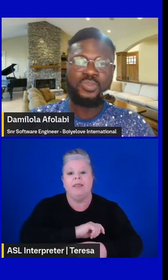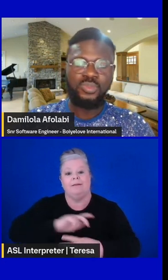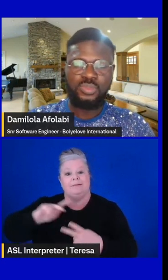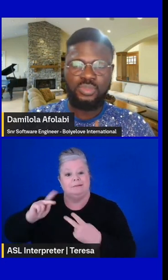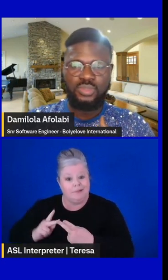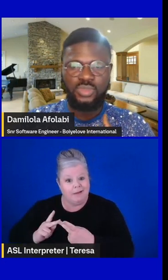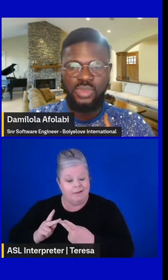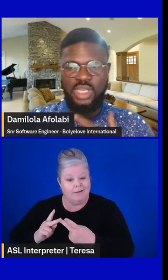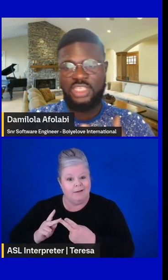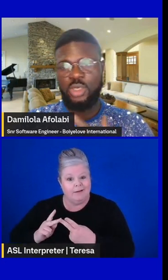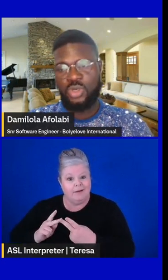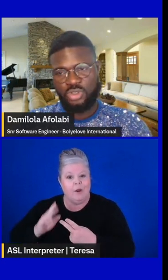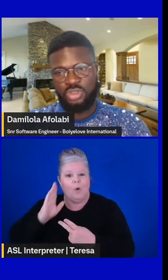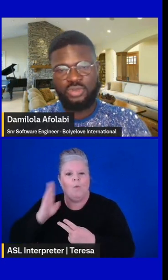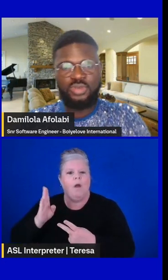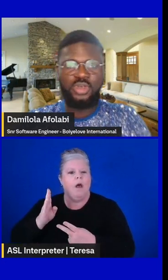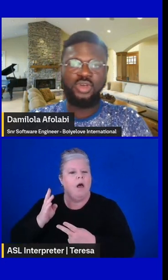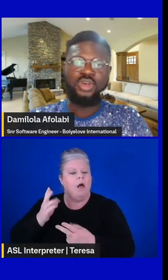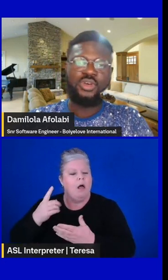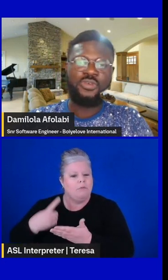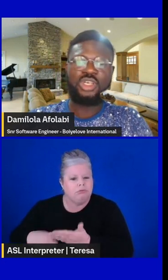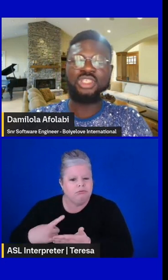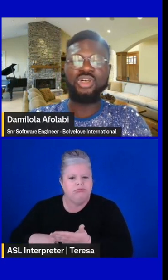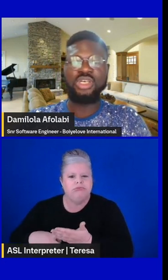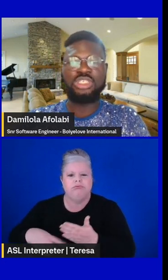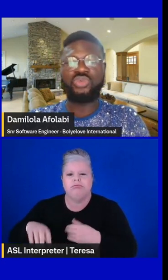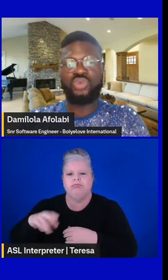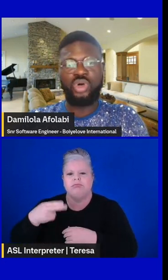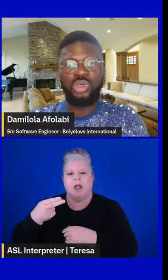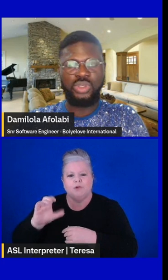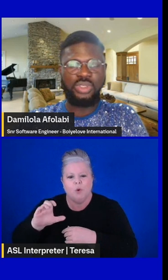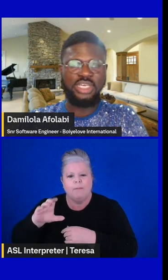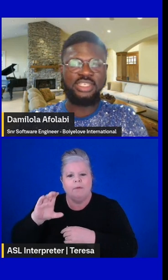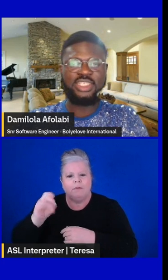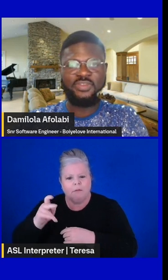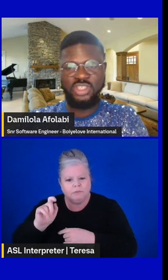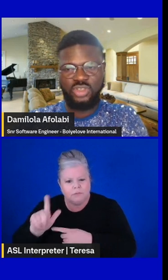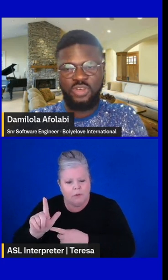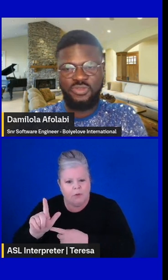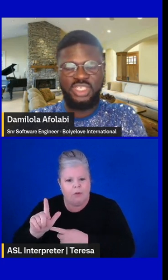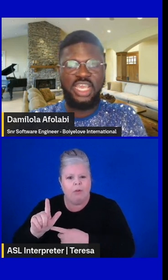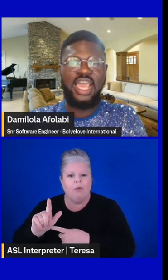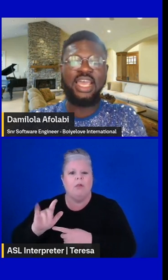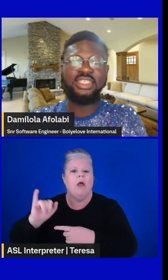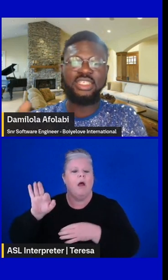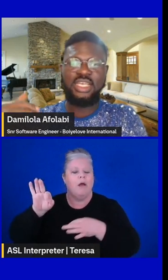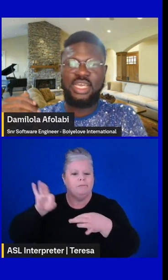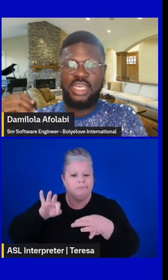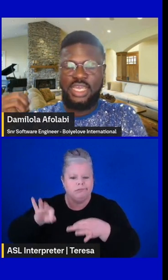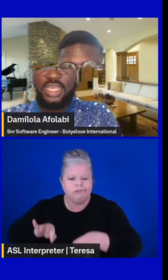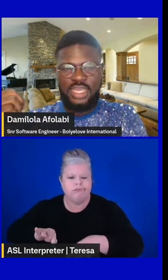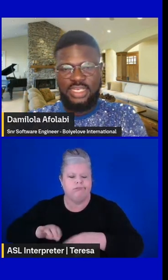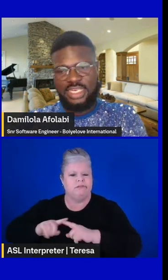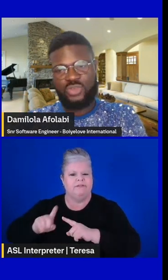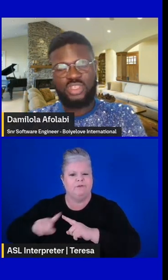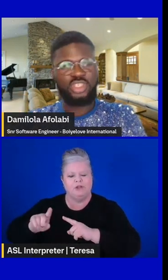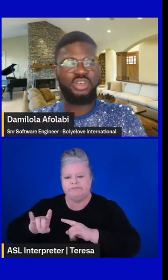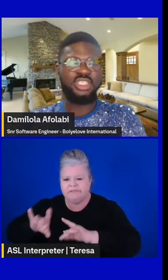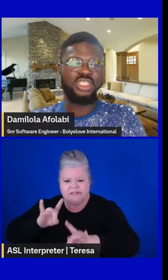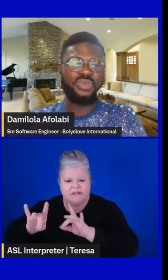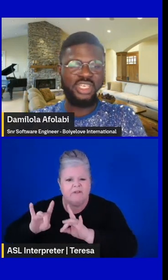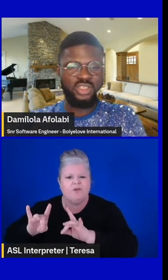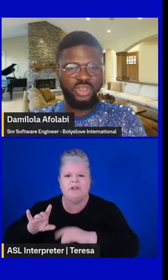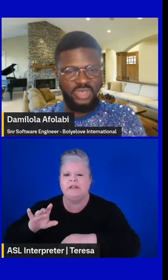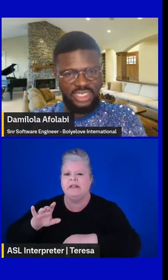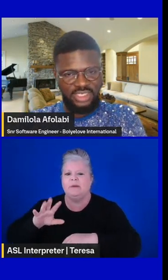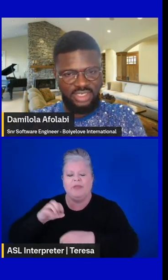into HashiCorp Consul, focusing on its role in service discovery and network